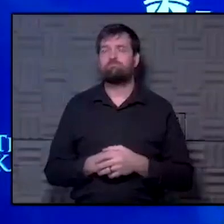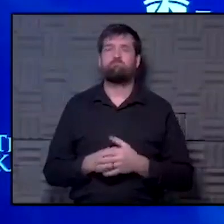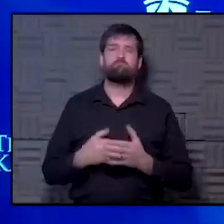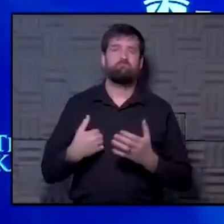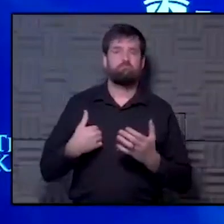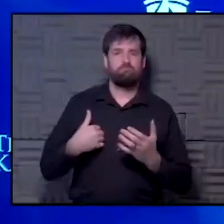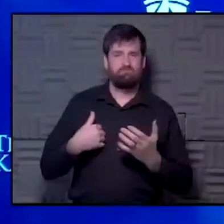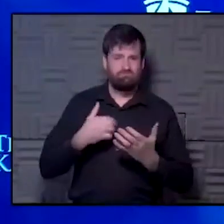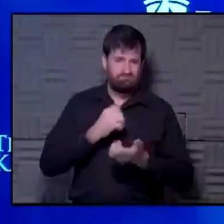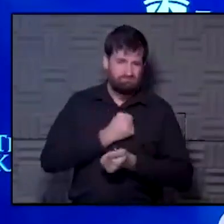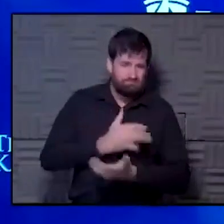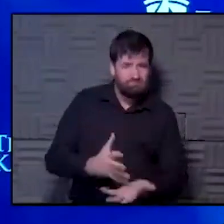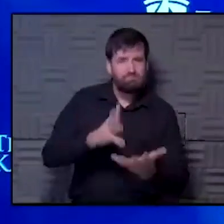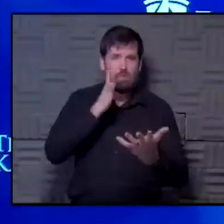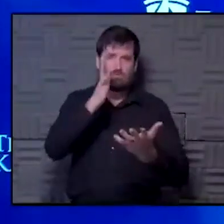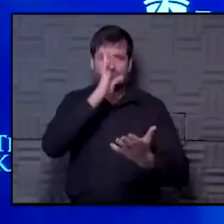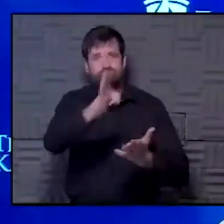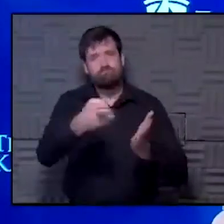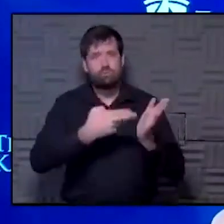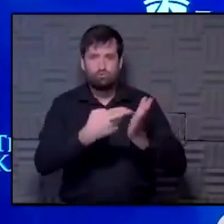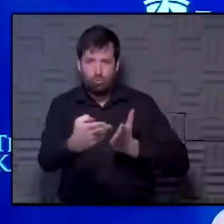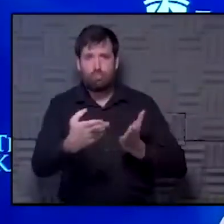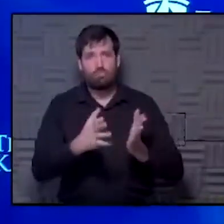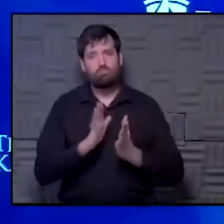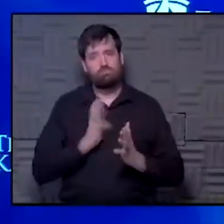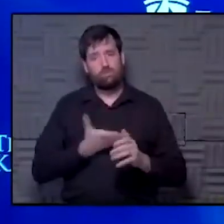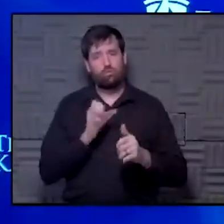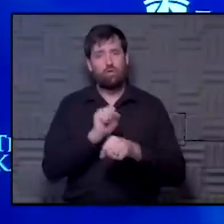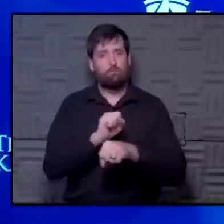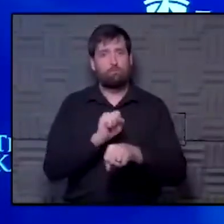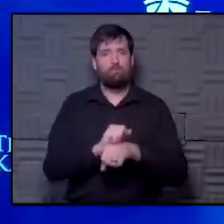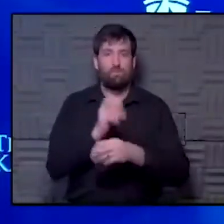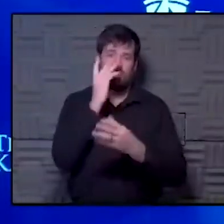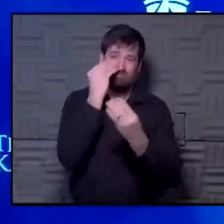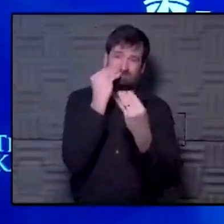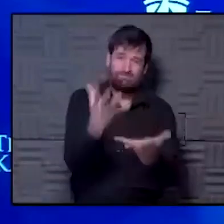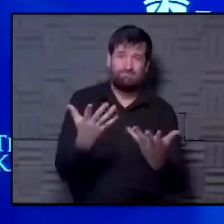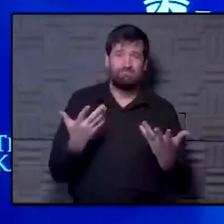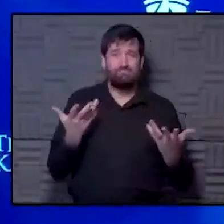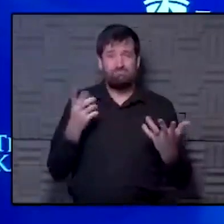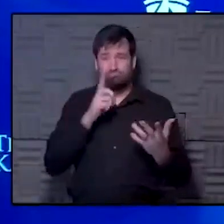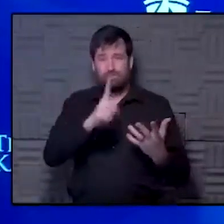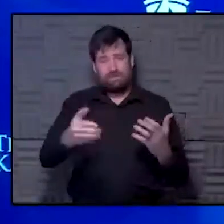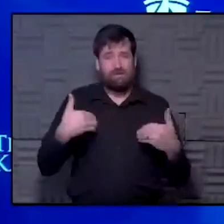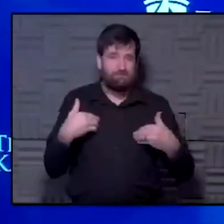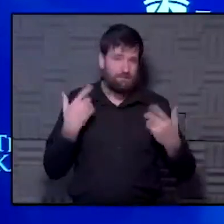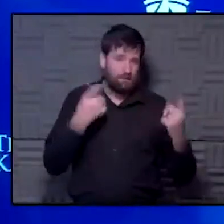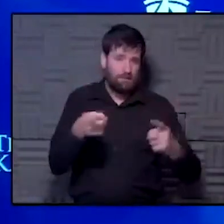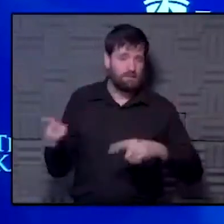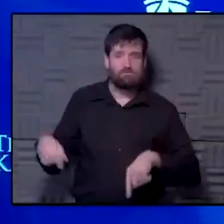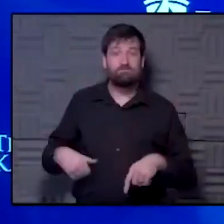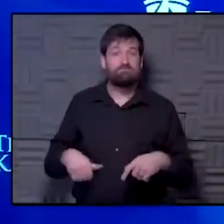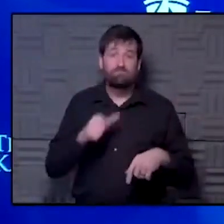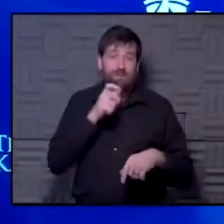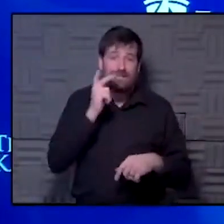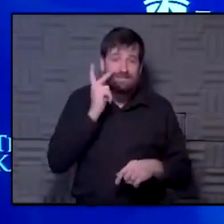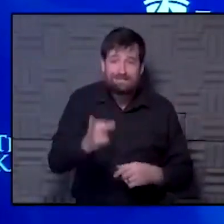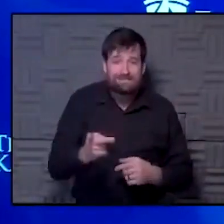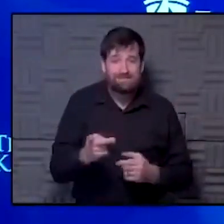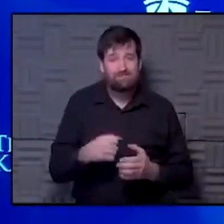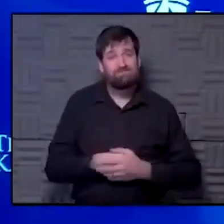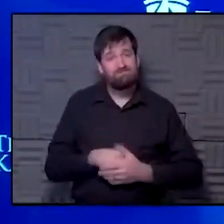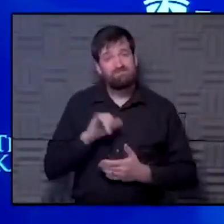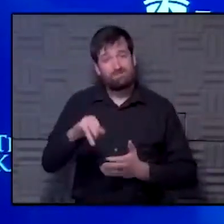covenanted with you that we're going to keep telling the truth, right? That's our job. We're going to tell you all what we really have going on, and we're not seeing it. That's